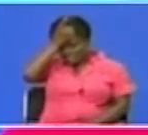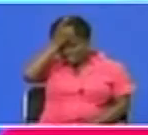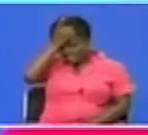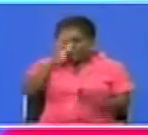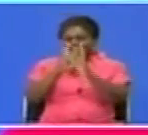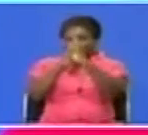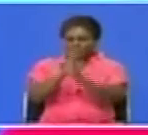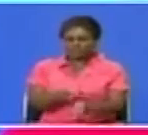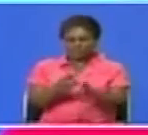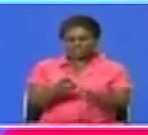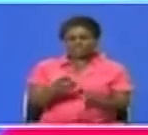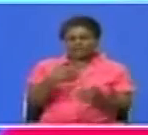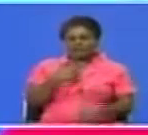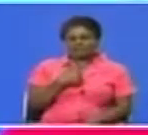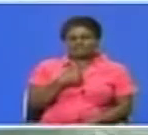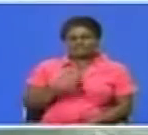following report.